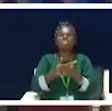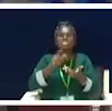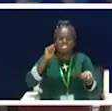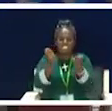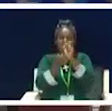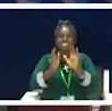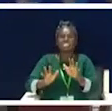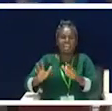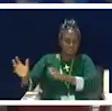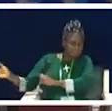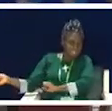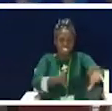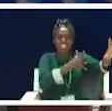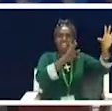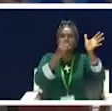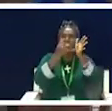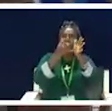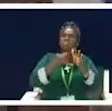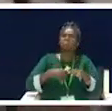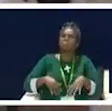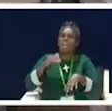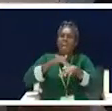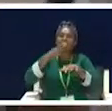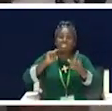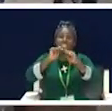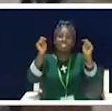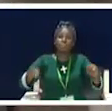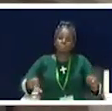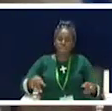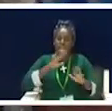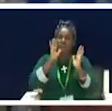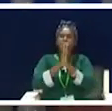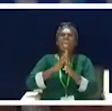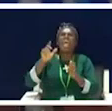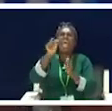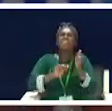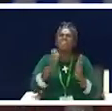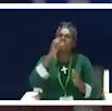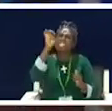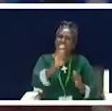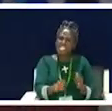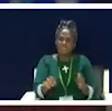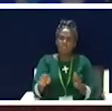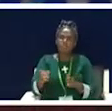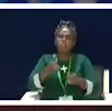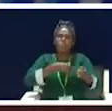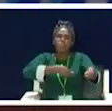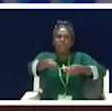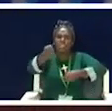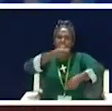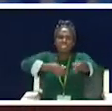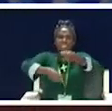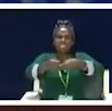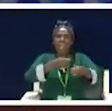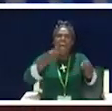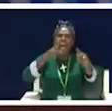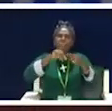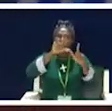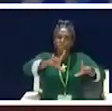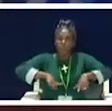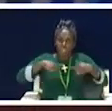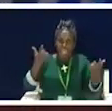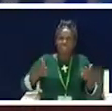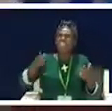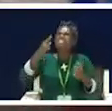I pray for you tonight. Every evil transaction going on in your life, the everlasting arm of